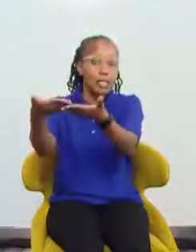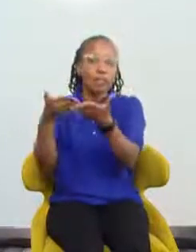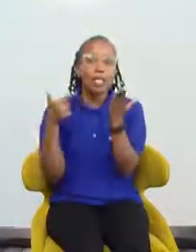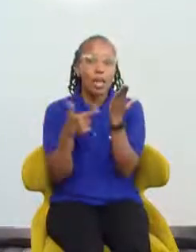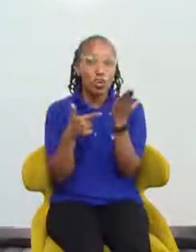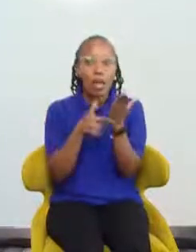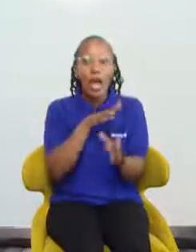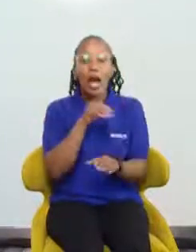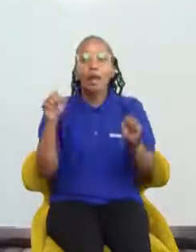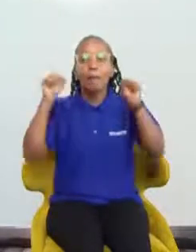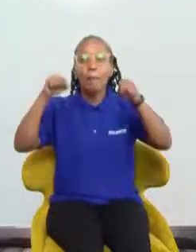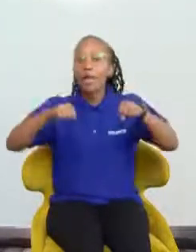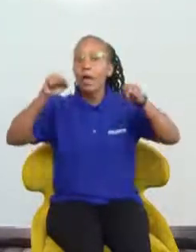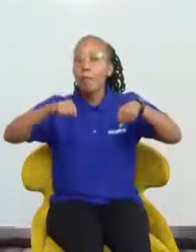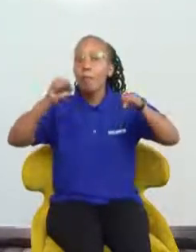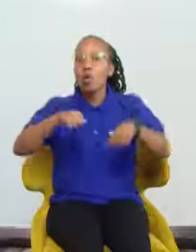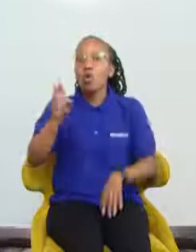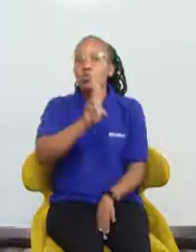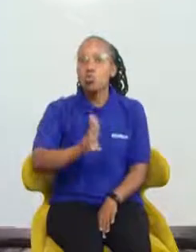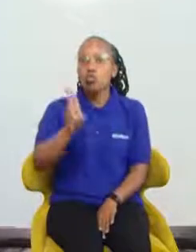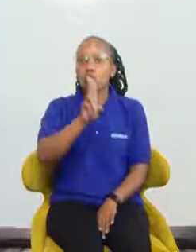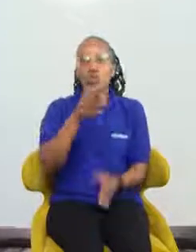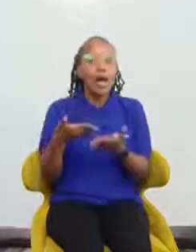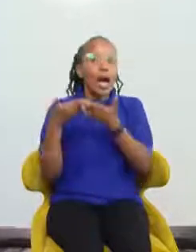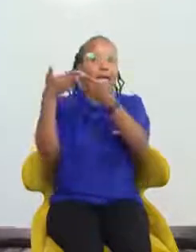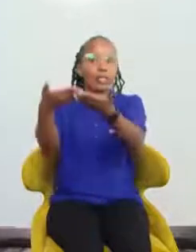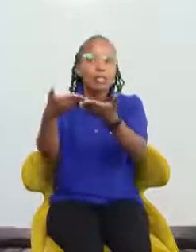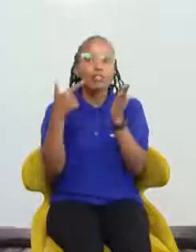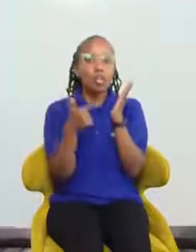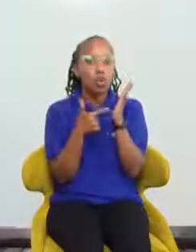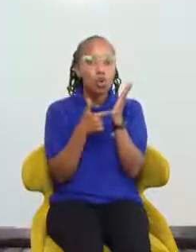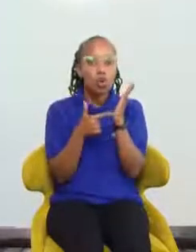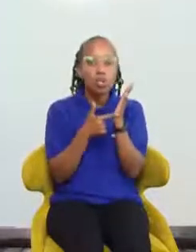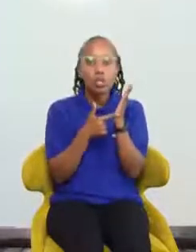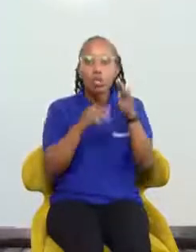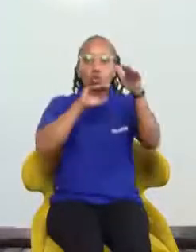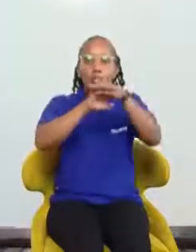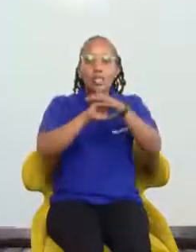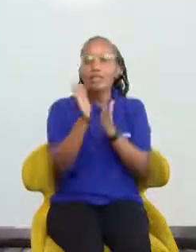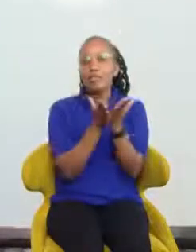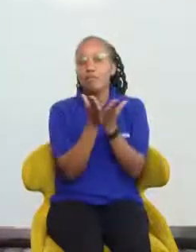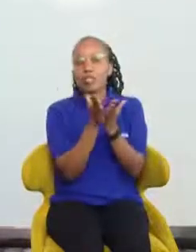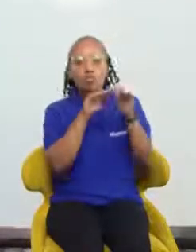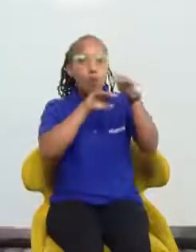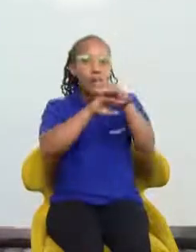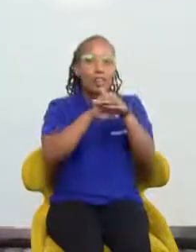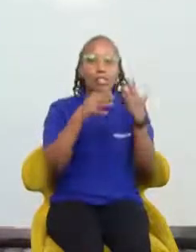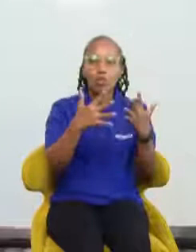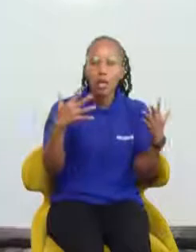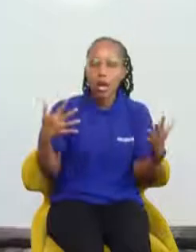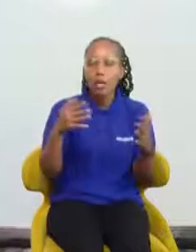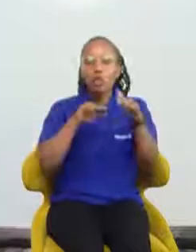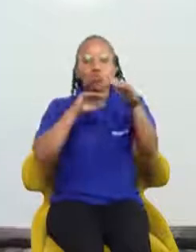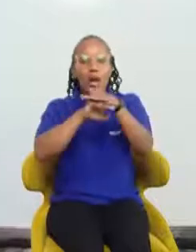and being able to use this assistive technology to access services, to access products, and to